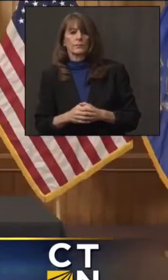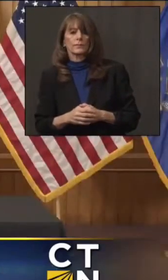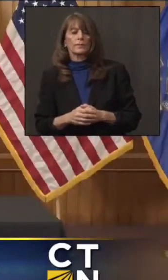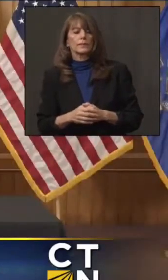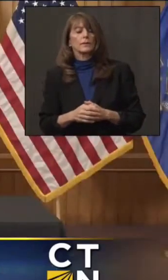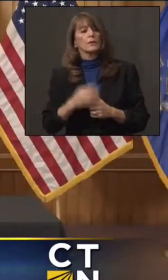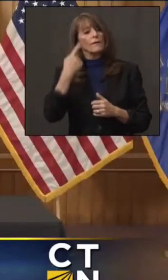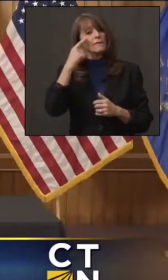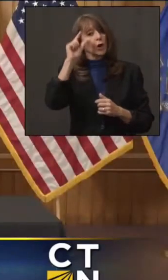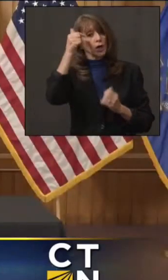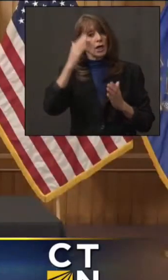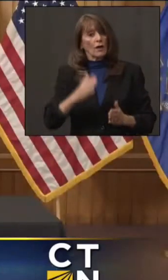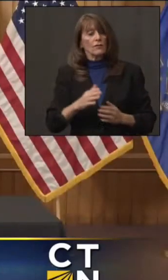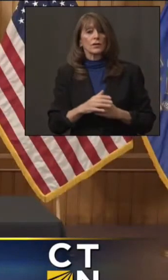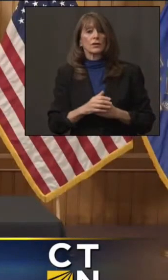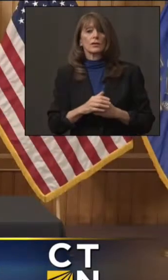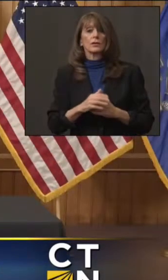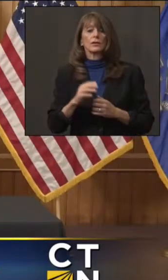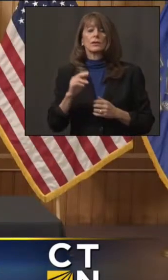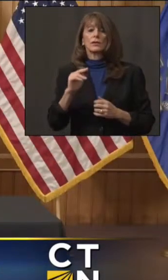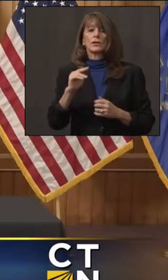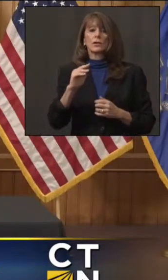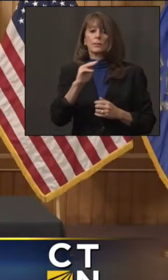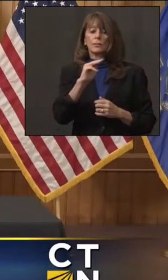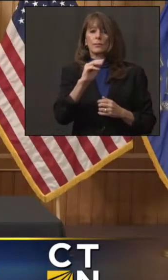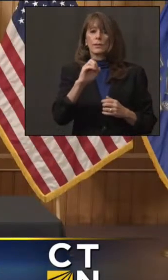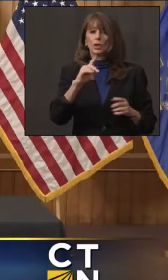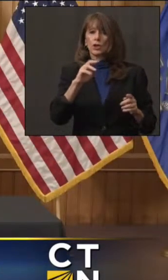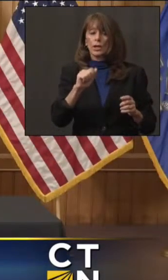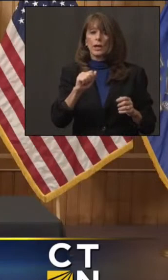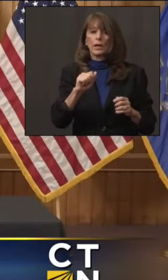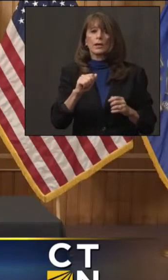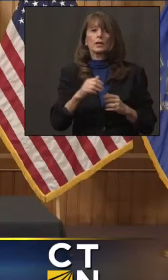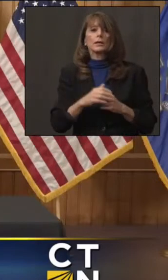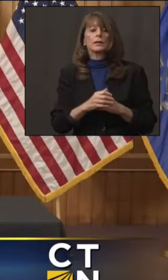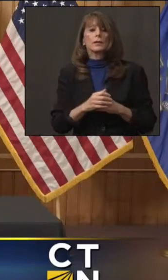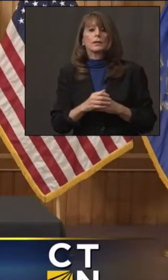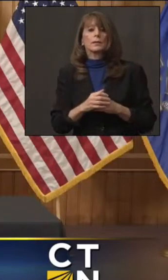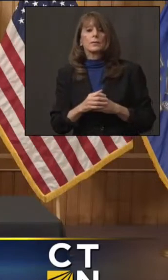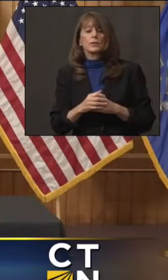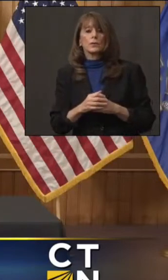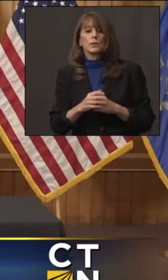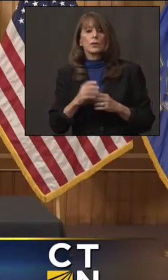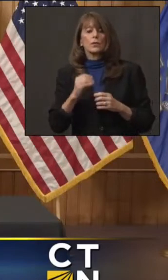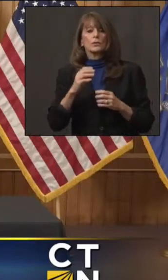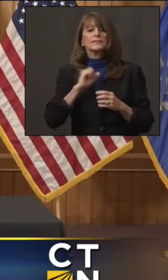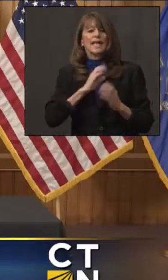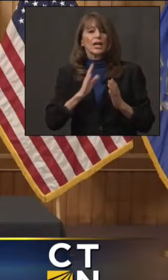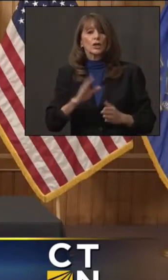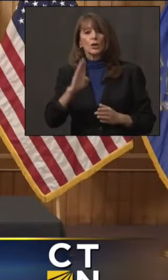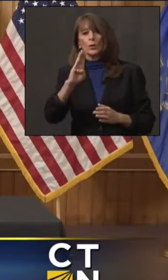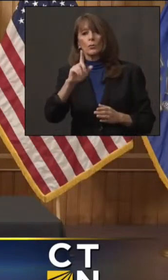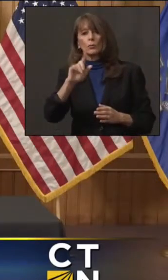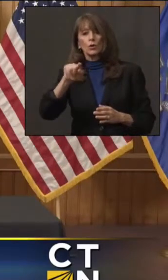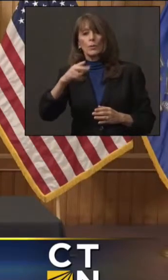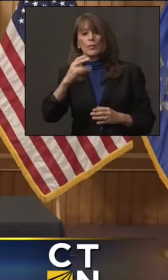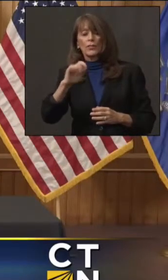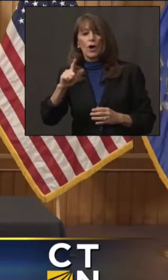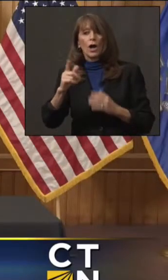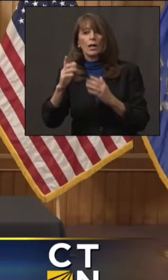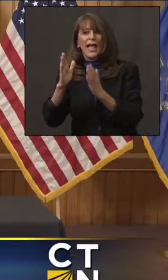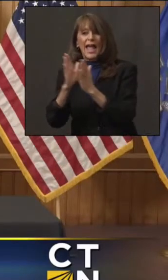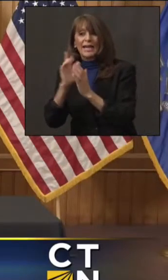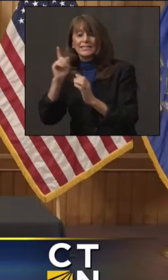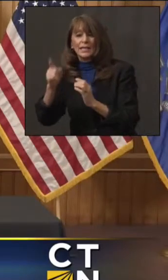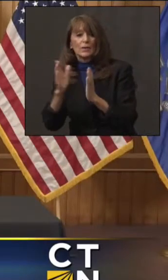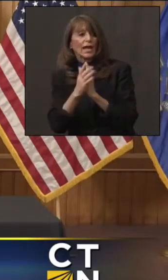one. There were more than 100 restaurateurs that were on a call today with Senator Blumenthal, asking him to ask you